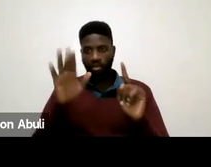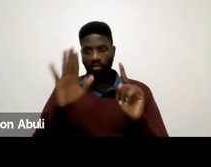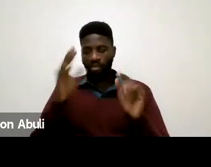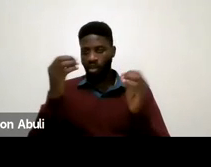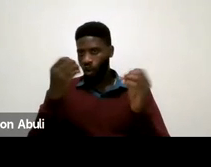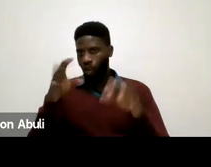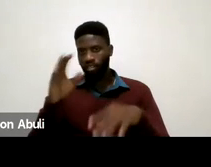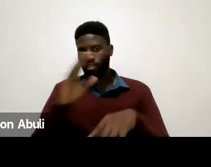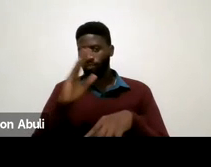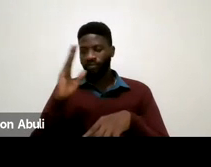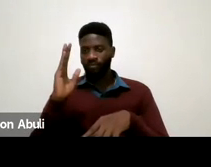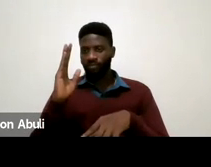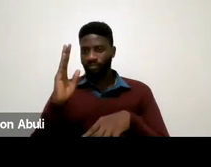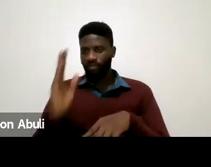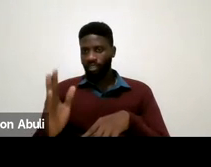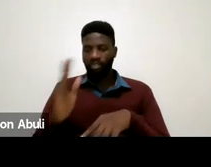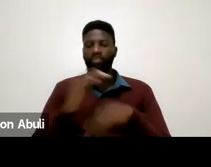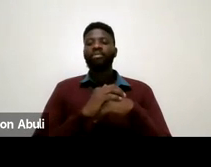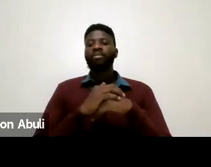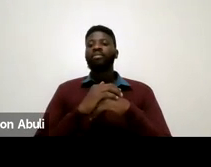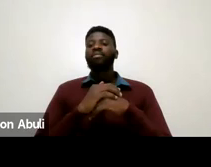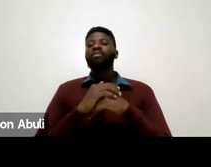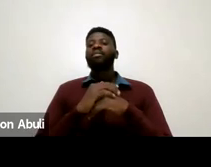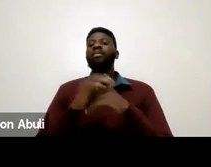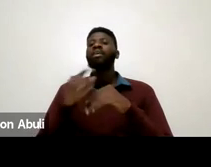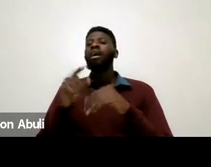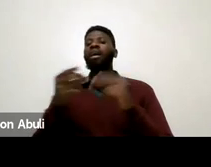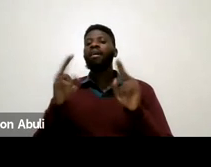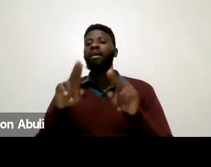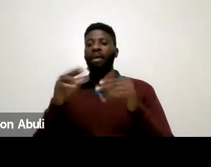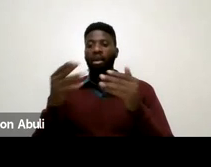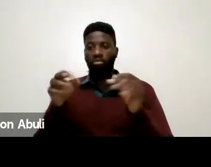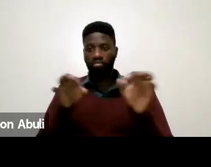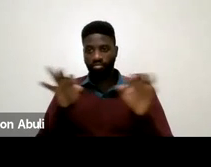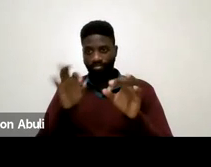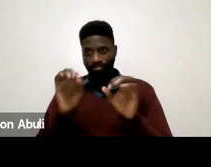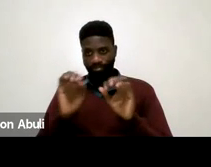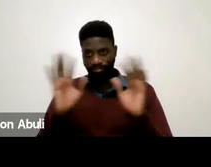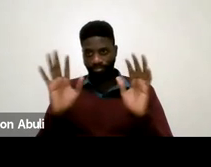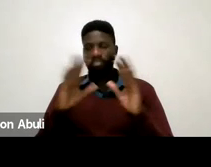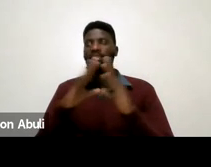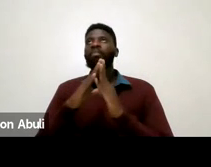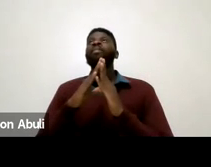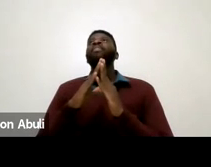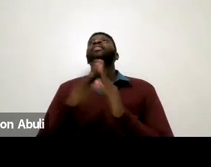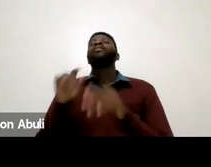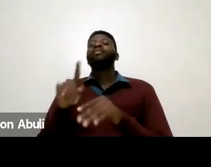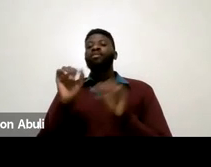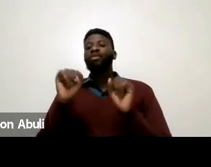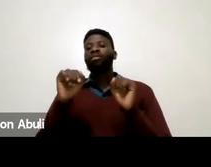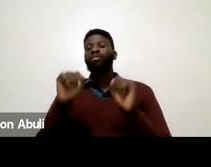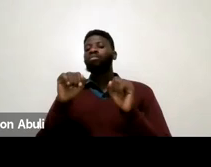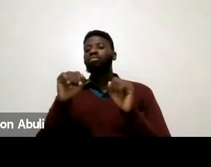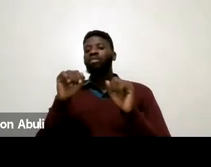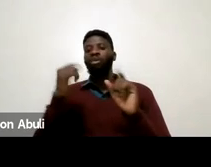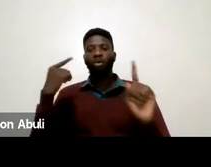of your goal? If I may make this clear for all of us, how do you probably lose sight of